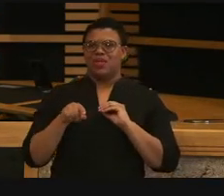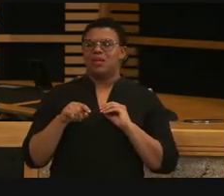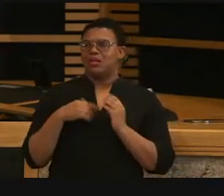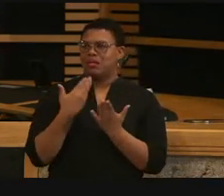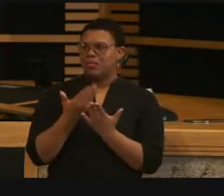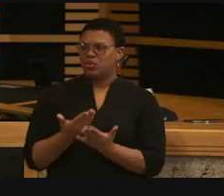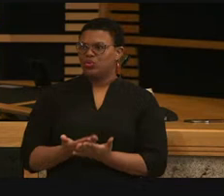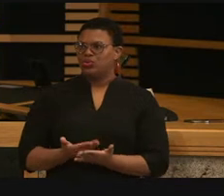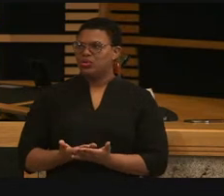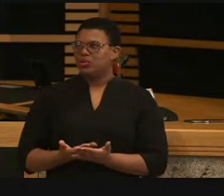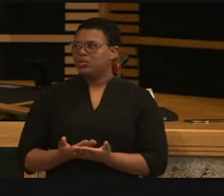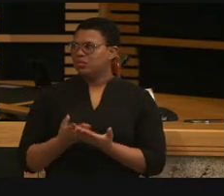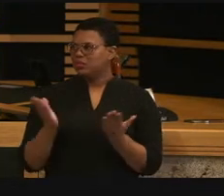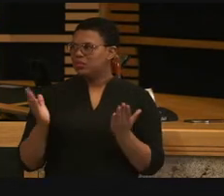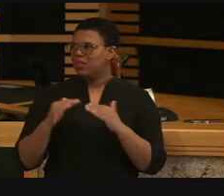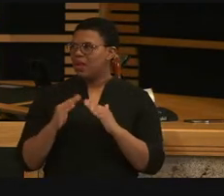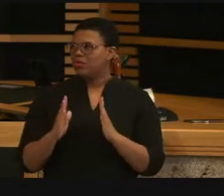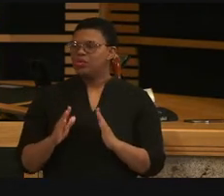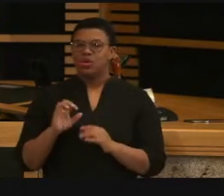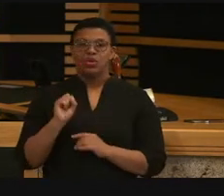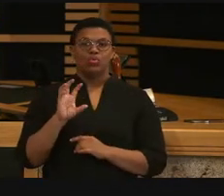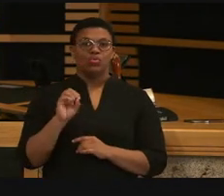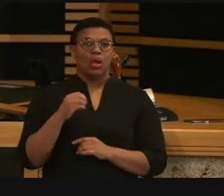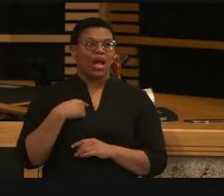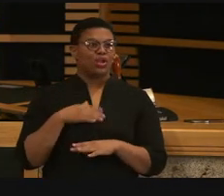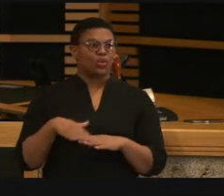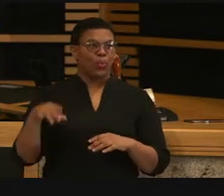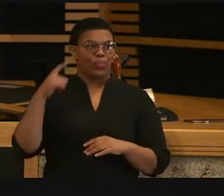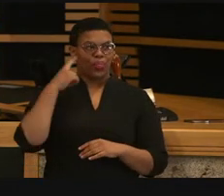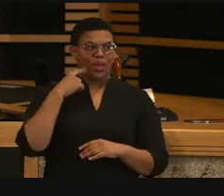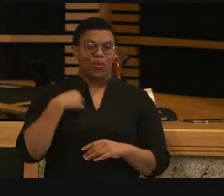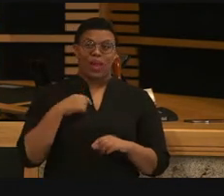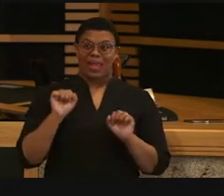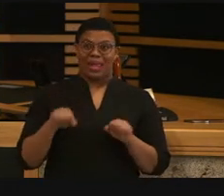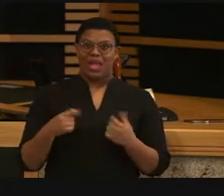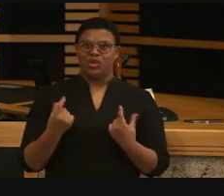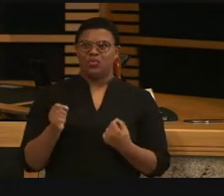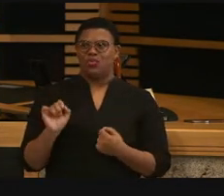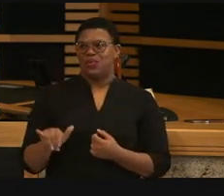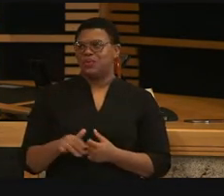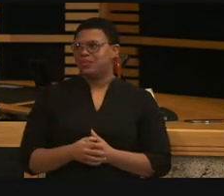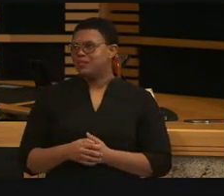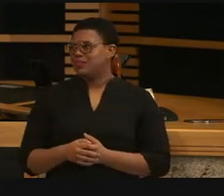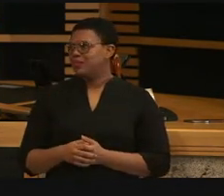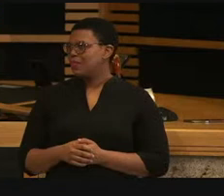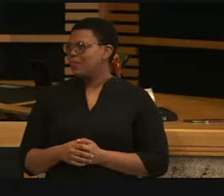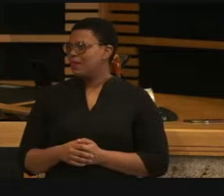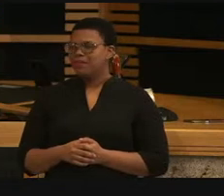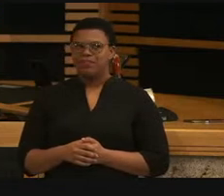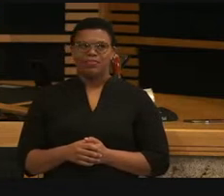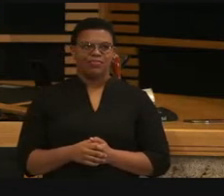has been presented in the House. So I don't think that we can do that, Honorable Deputy Speaker.